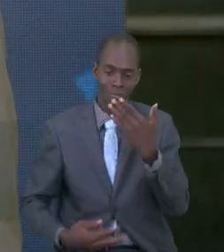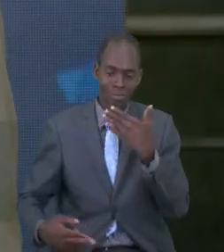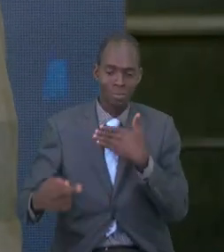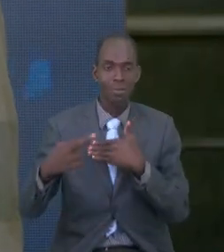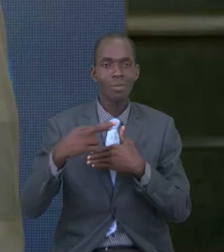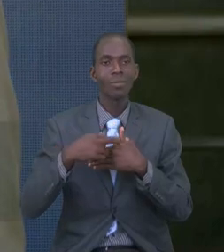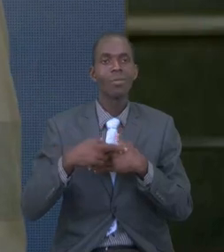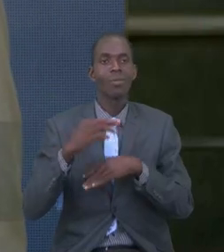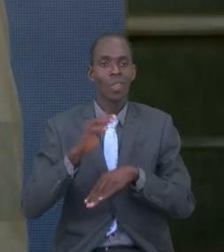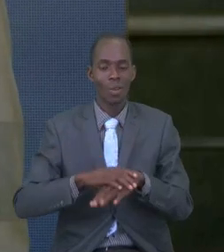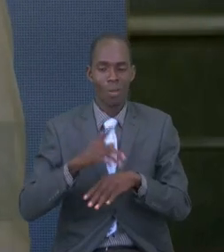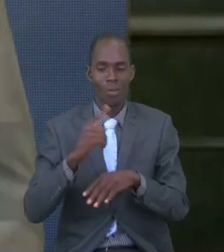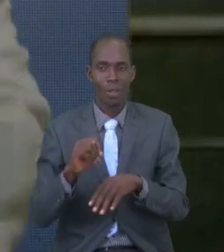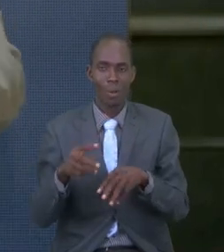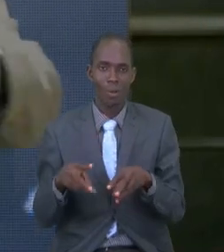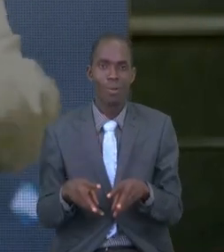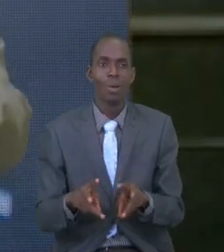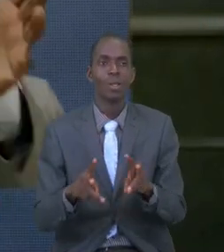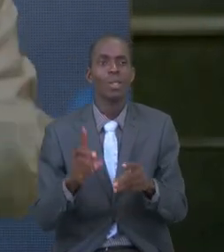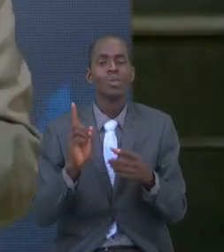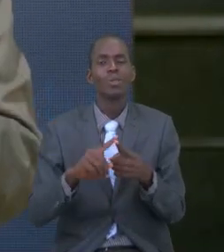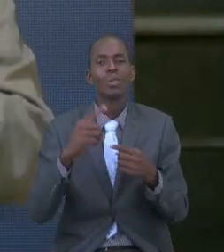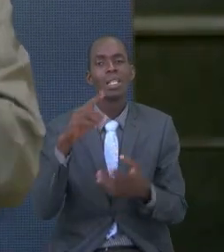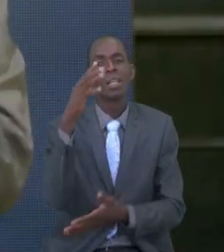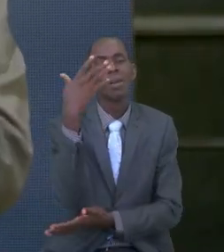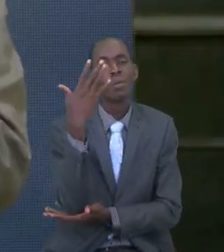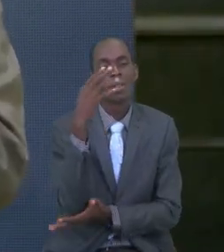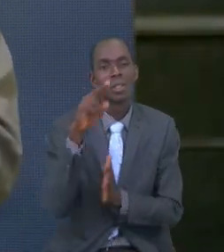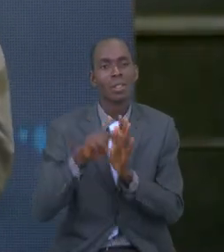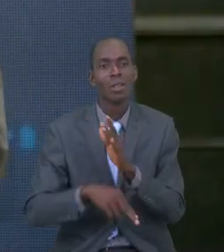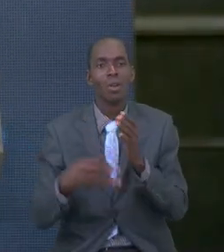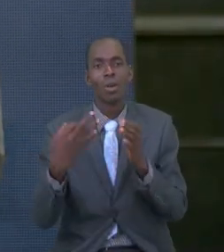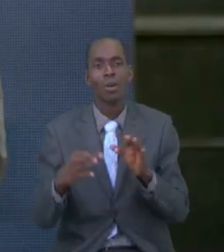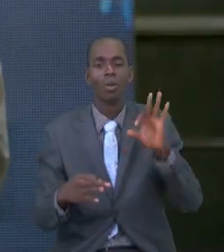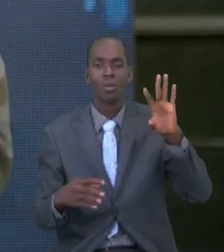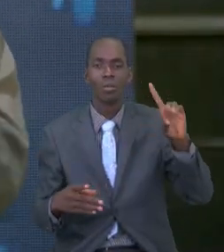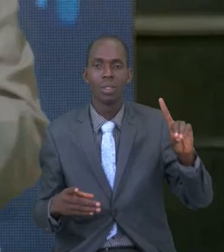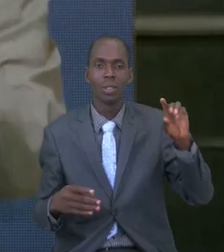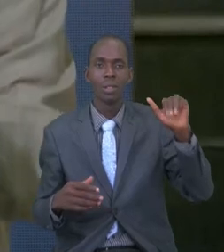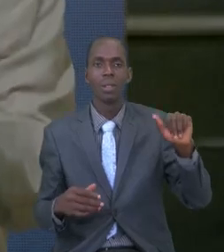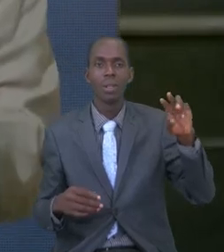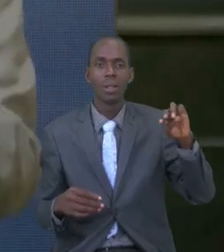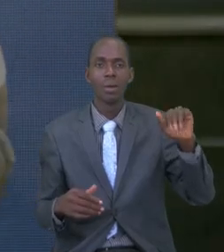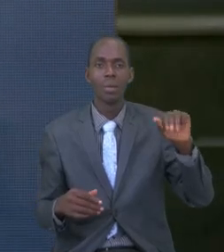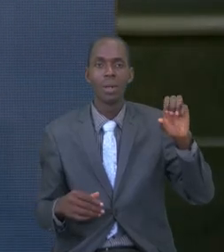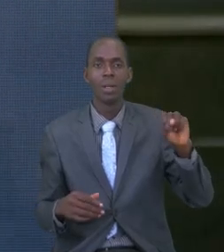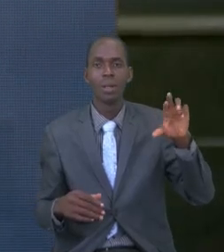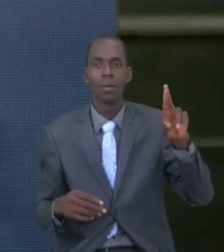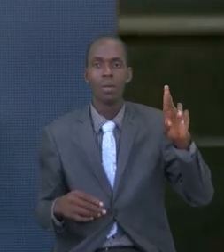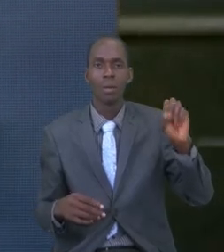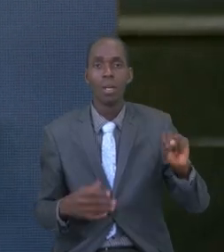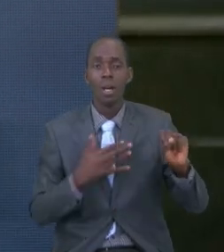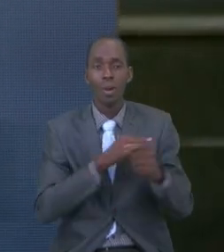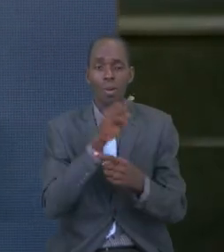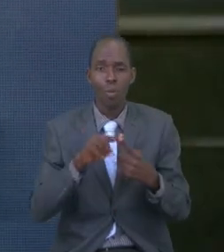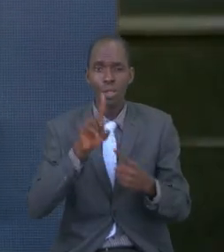return on thy way to the wilderness of Damascus, and when thou